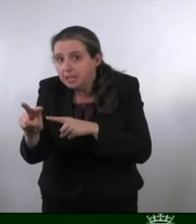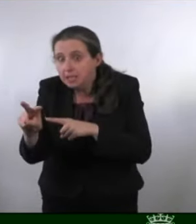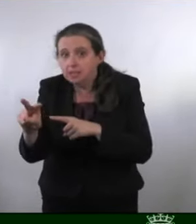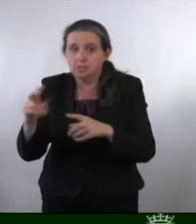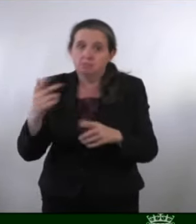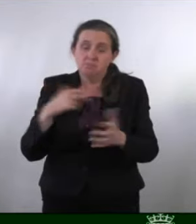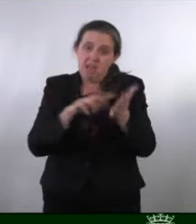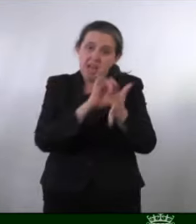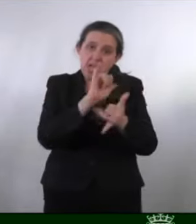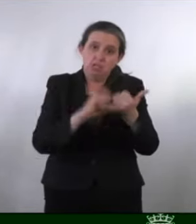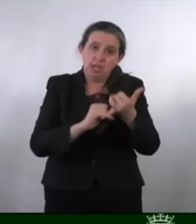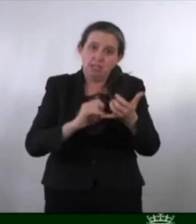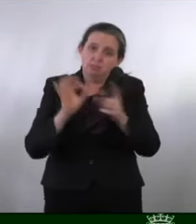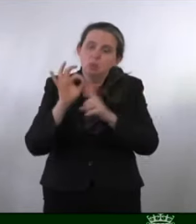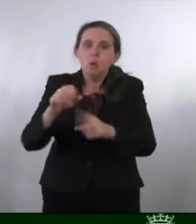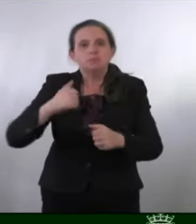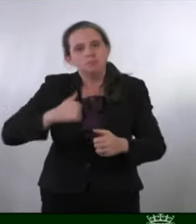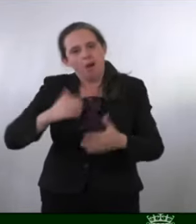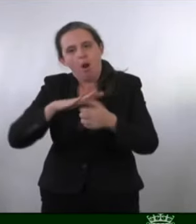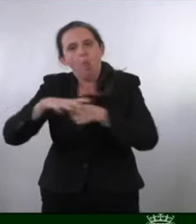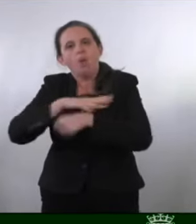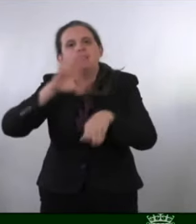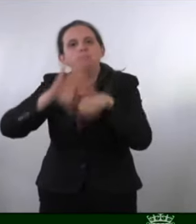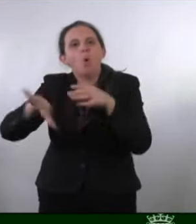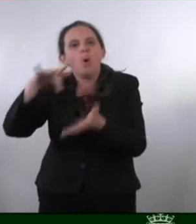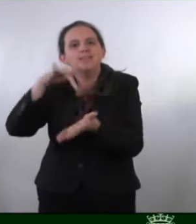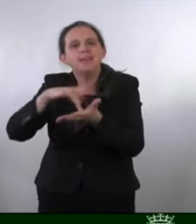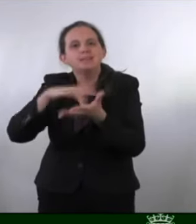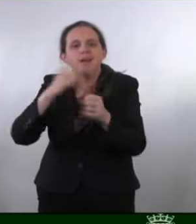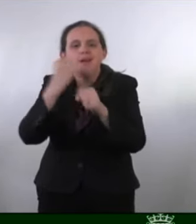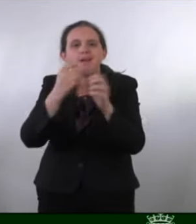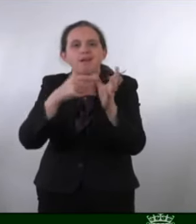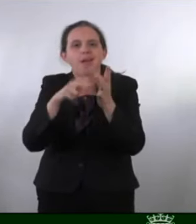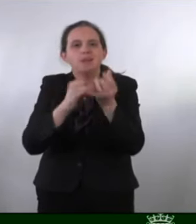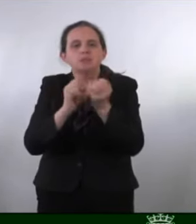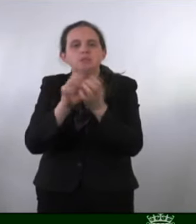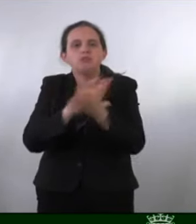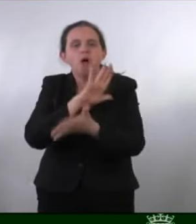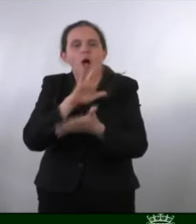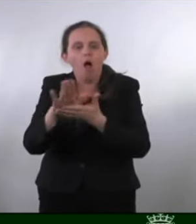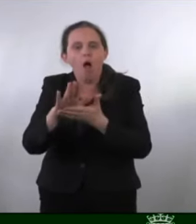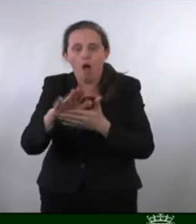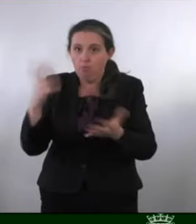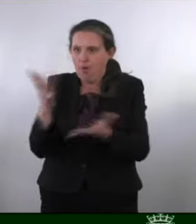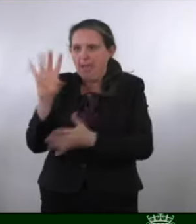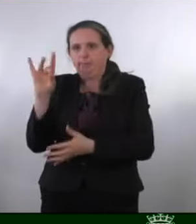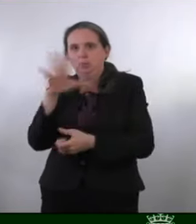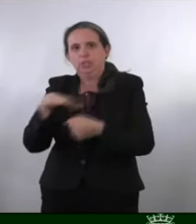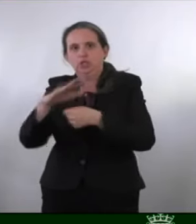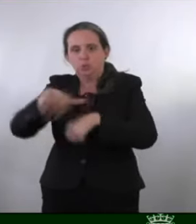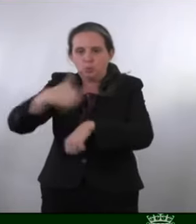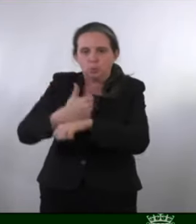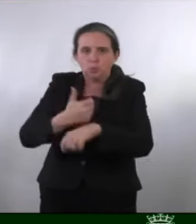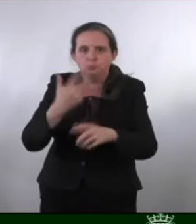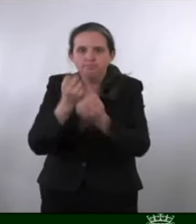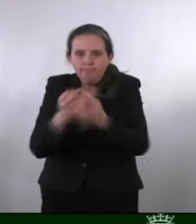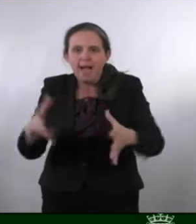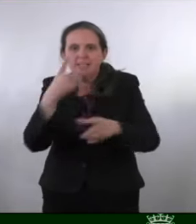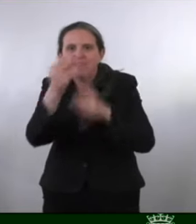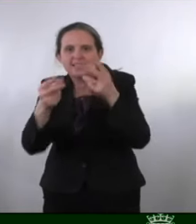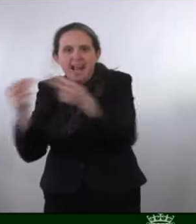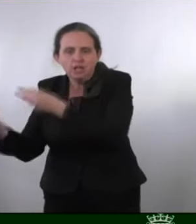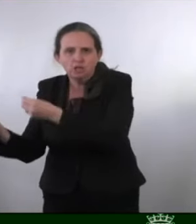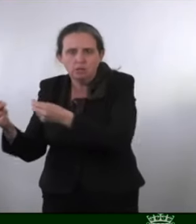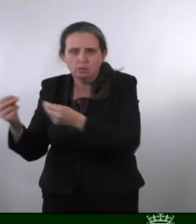Centre in Ipswich. Testing and vaccinations are two crucial ways to beat the virus. So does my right honourable friend agree with me that having Ipswich at